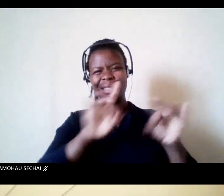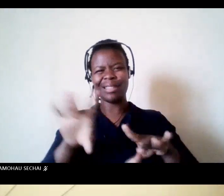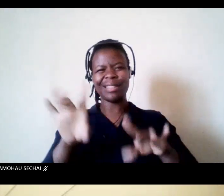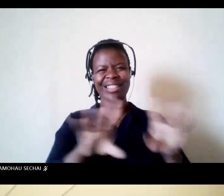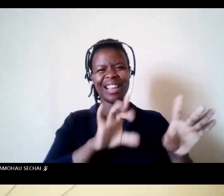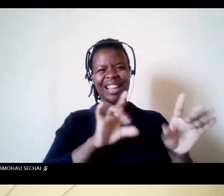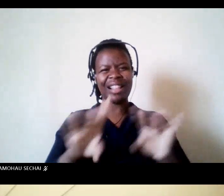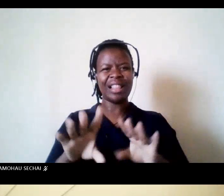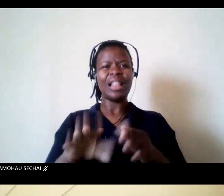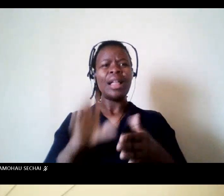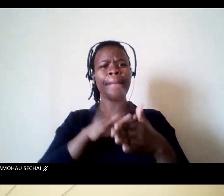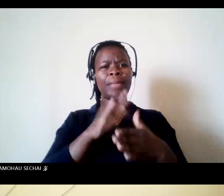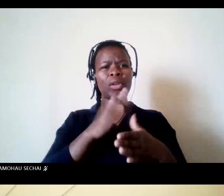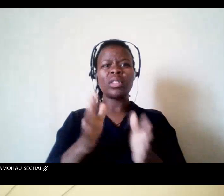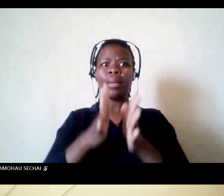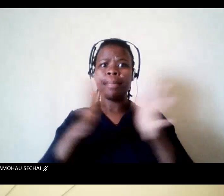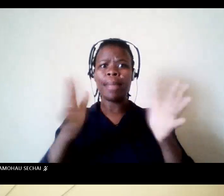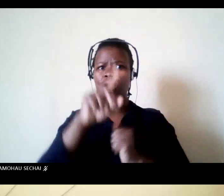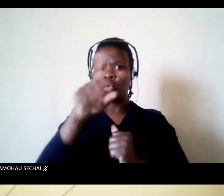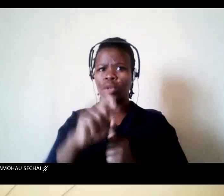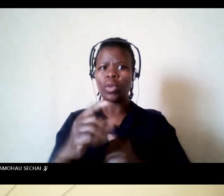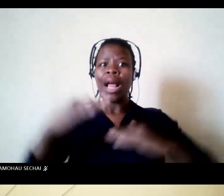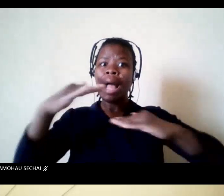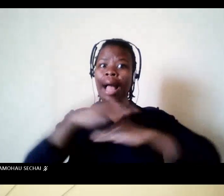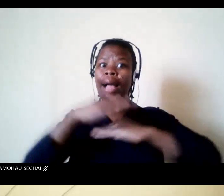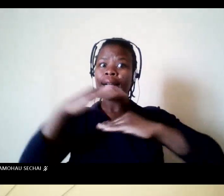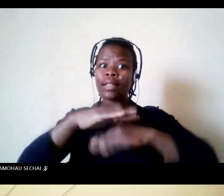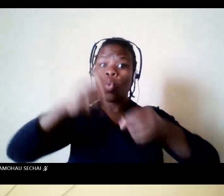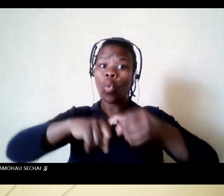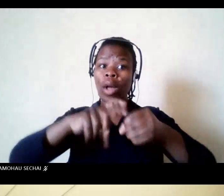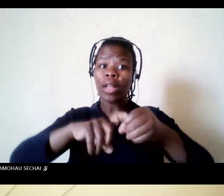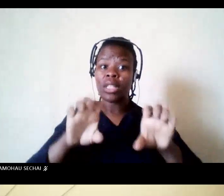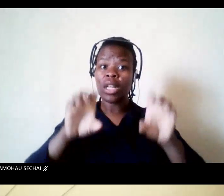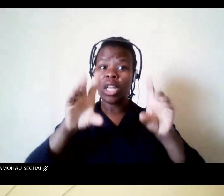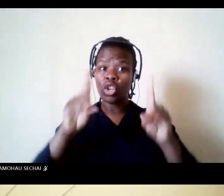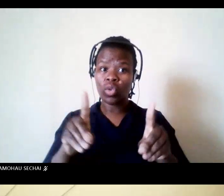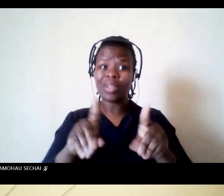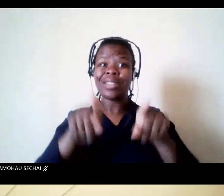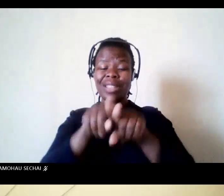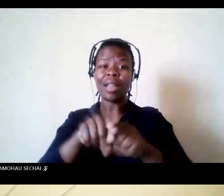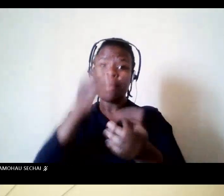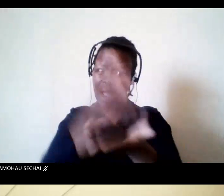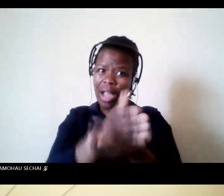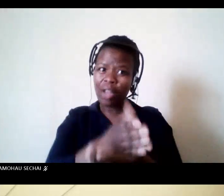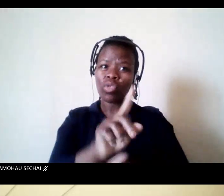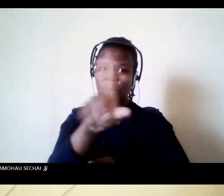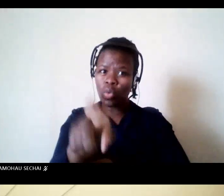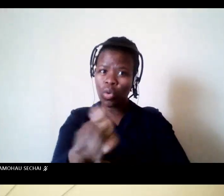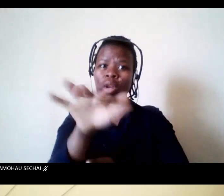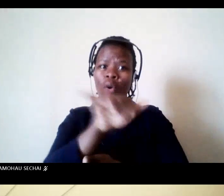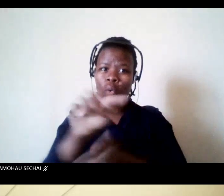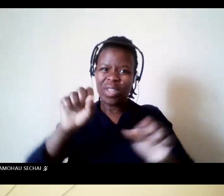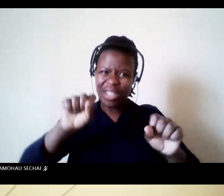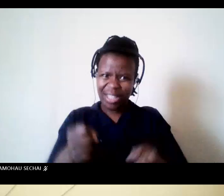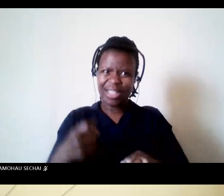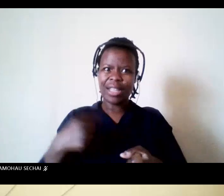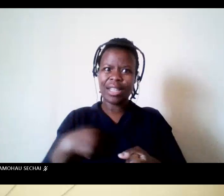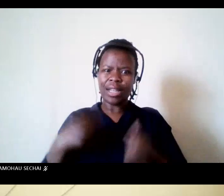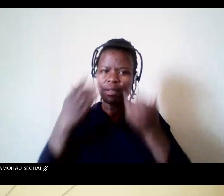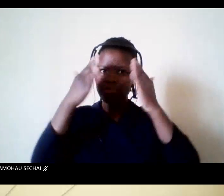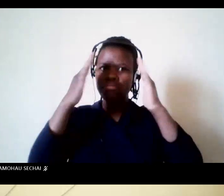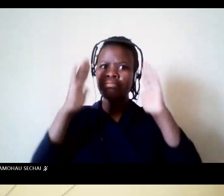my main question was access to quality education. I'll just get to the actual question, which made me then realize that, okay, I actually